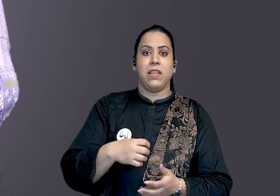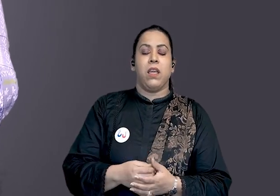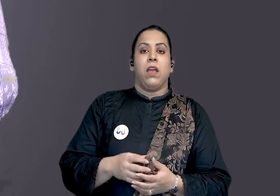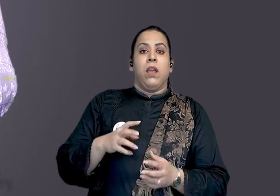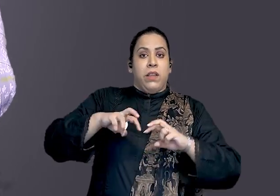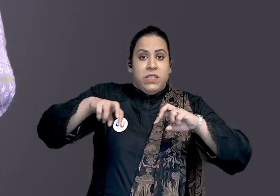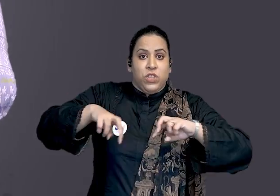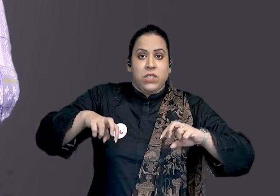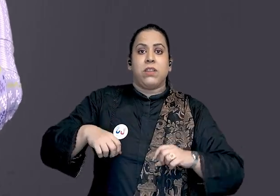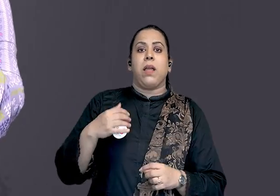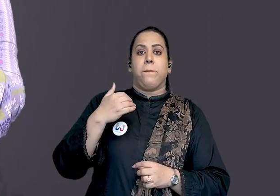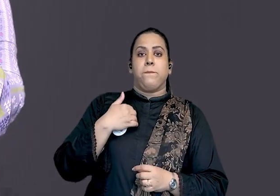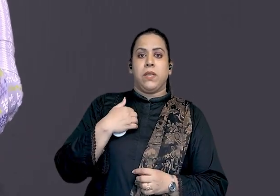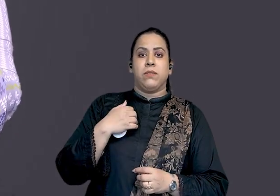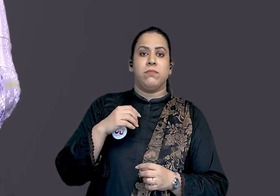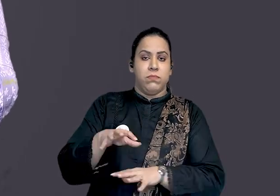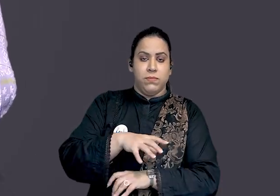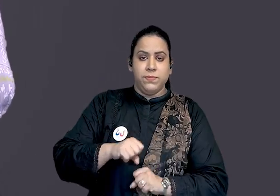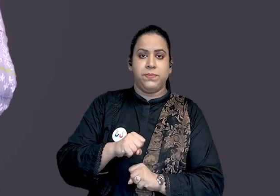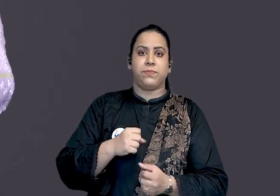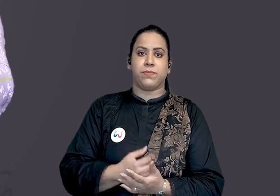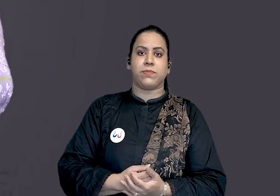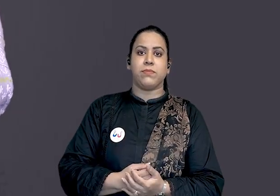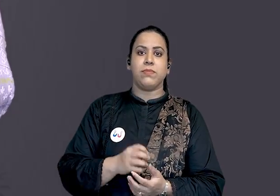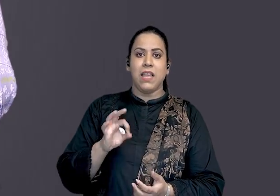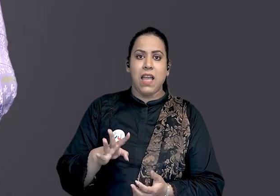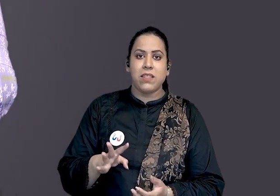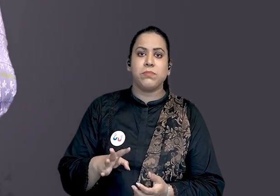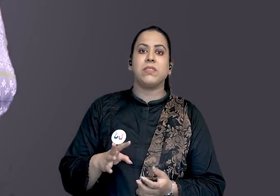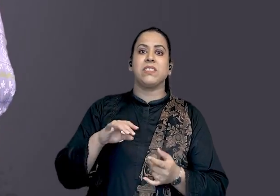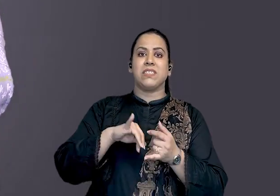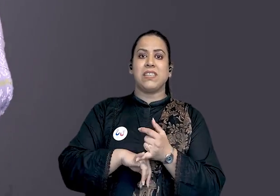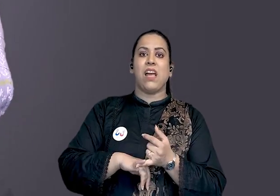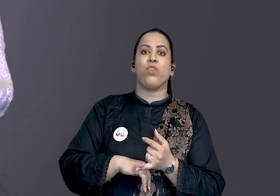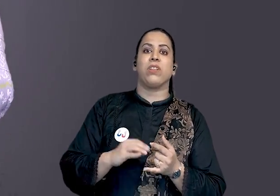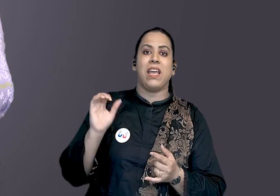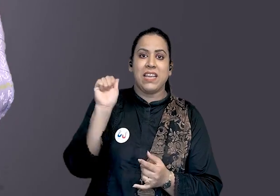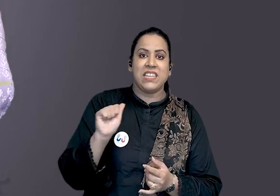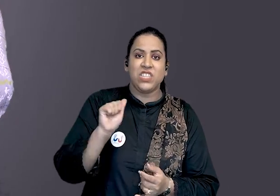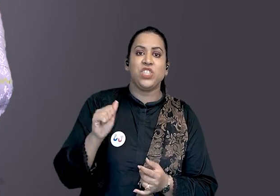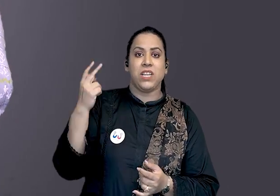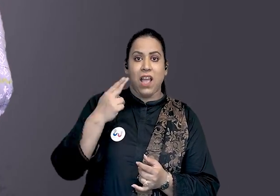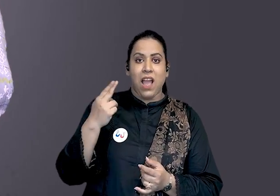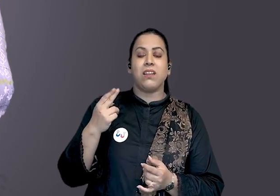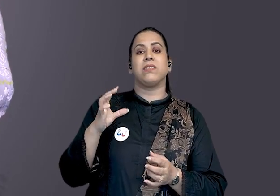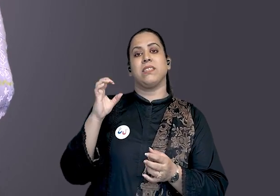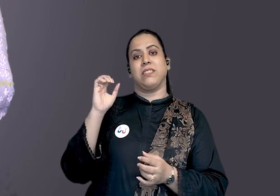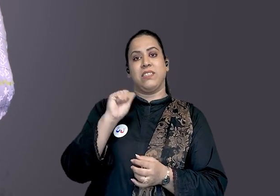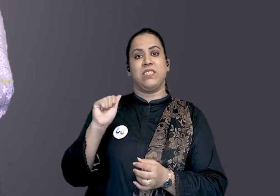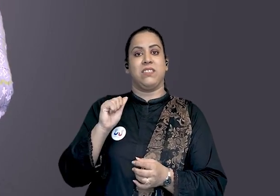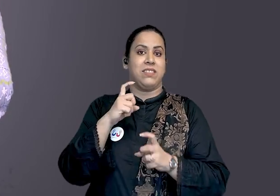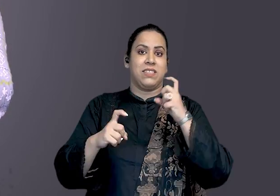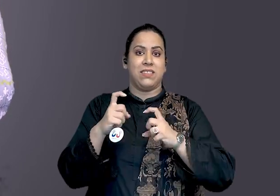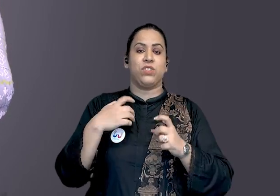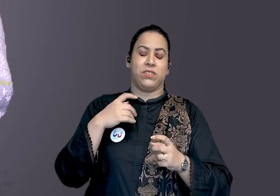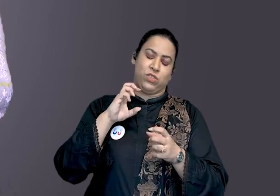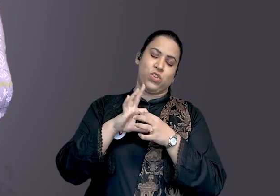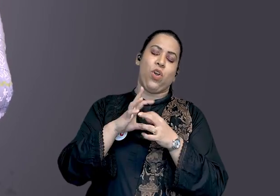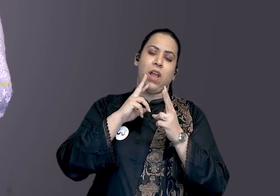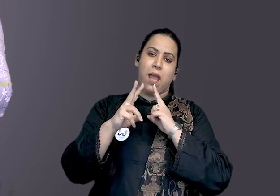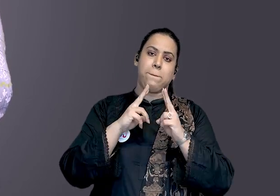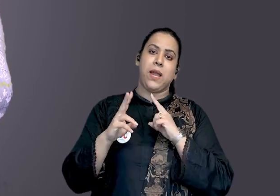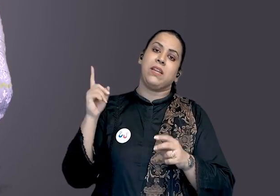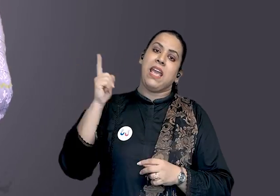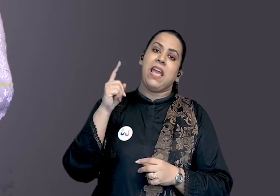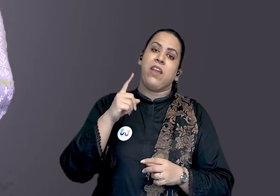onwards, basically my area of research, my area of specialization has been South Asian history of art,